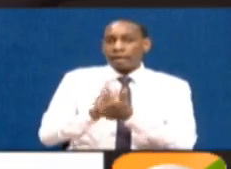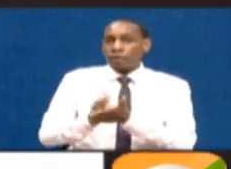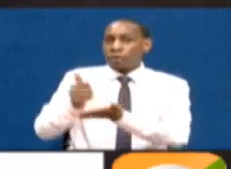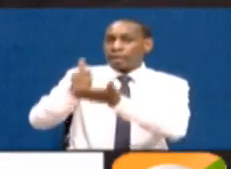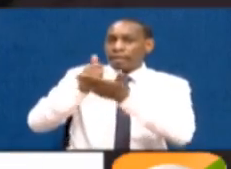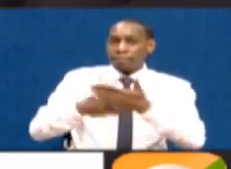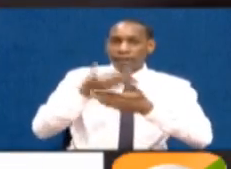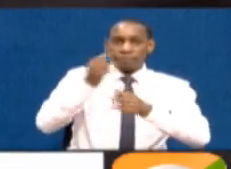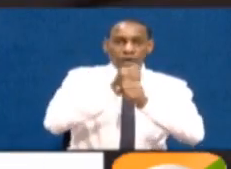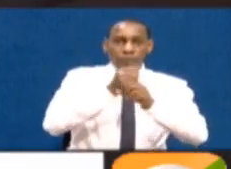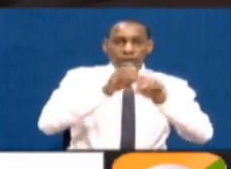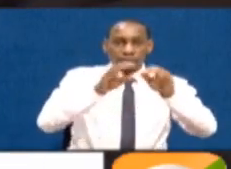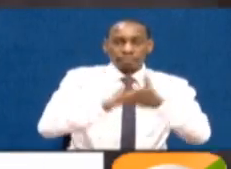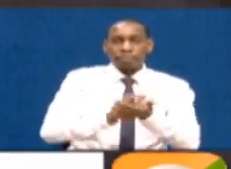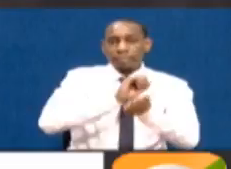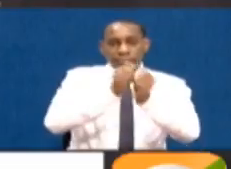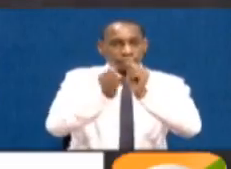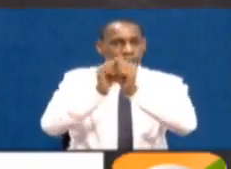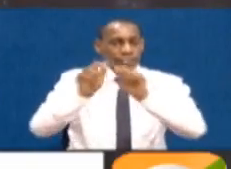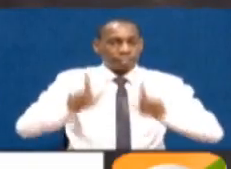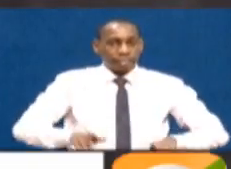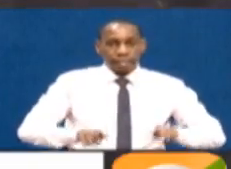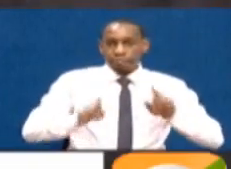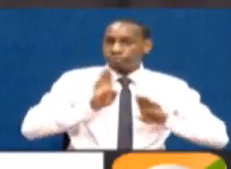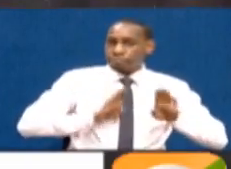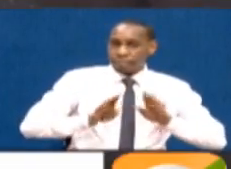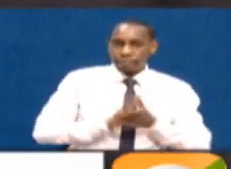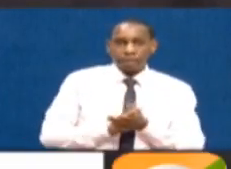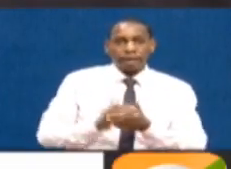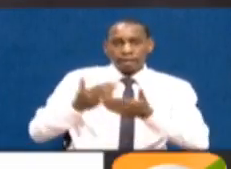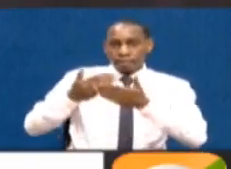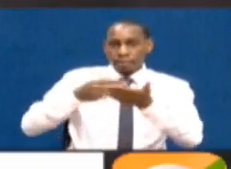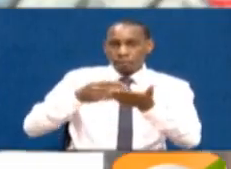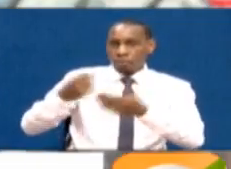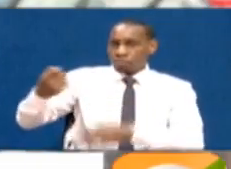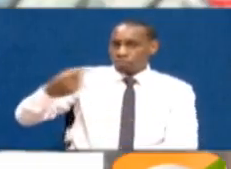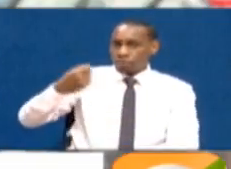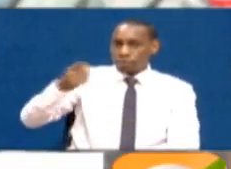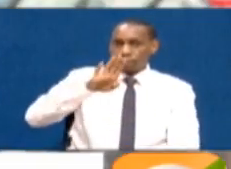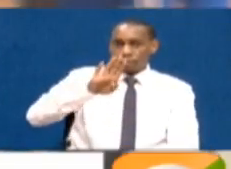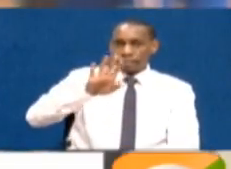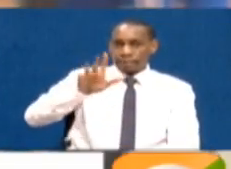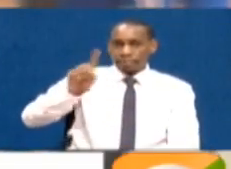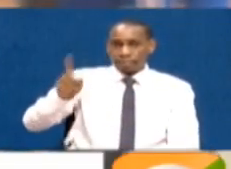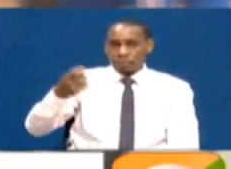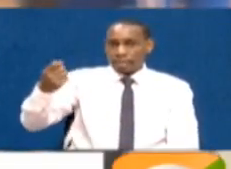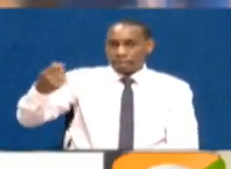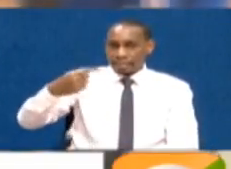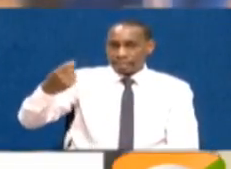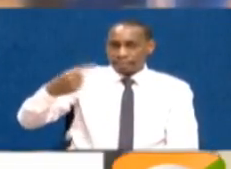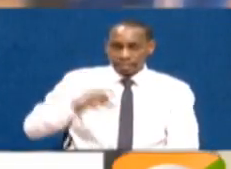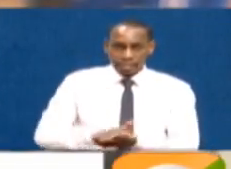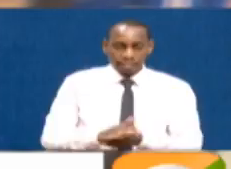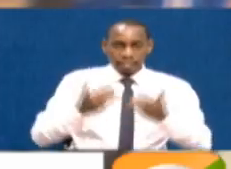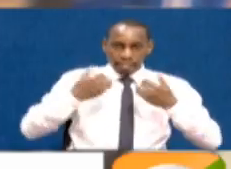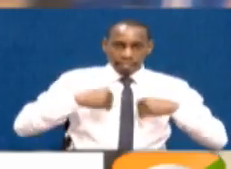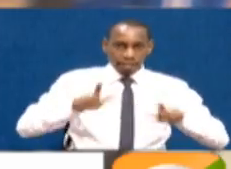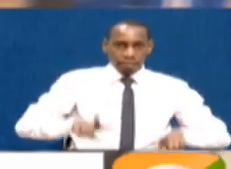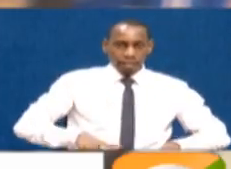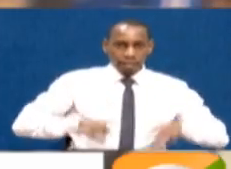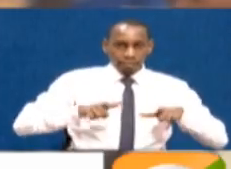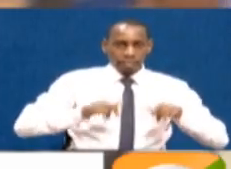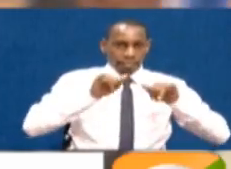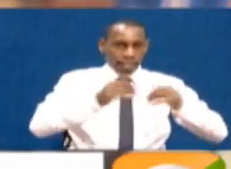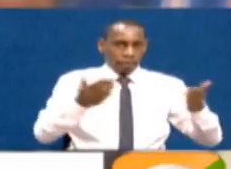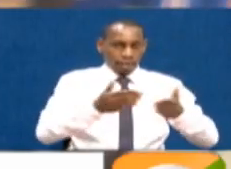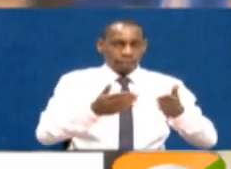job loss, Evan had to make changes in his lifestyle. I was being paid 45,000 shillings a month. So I was staying